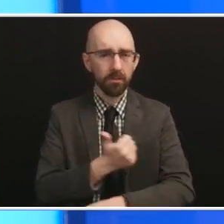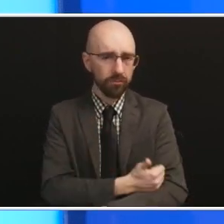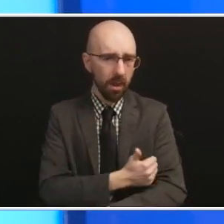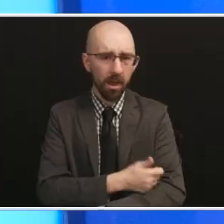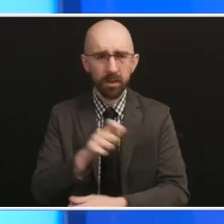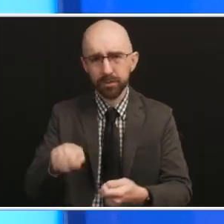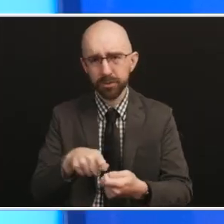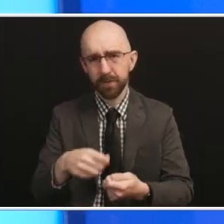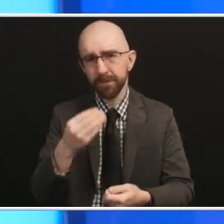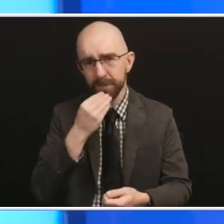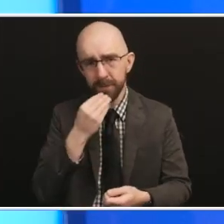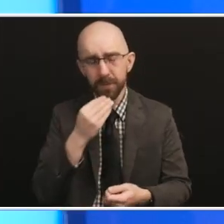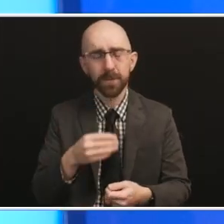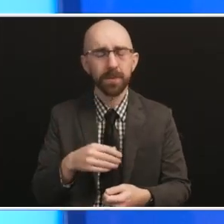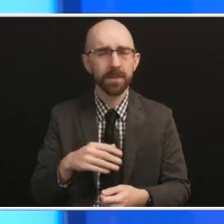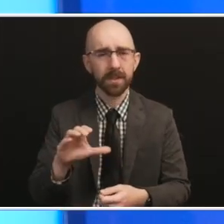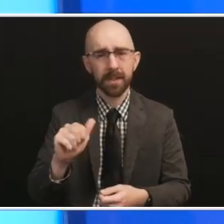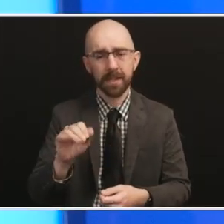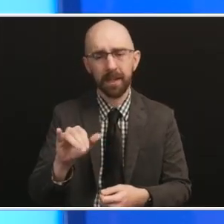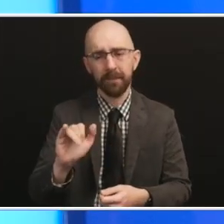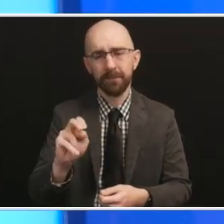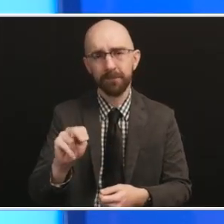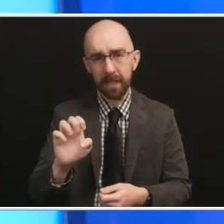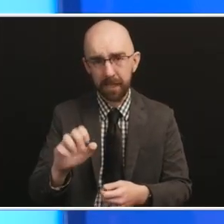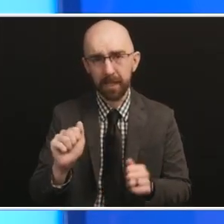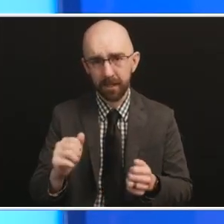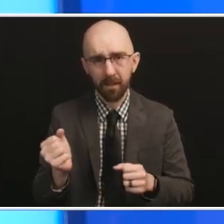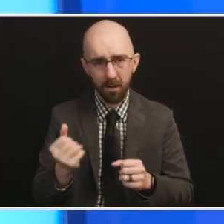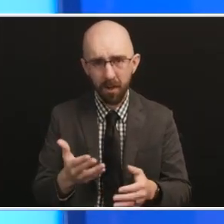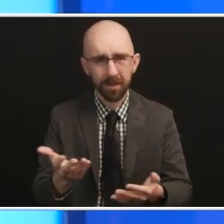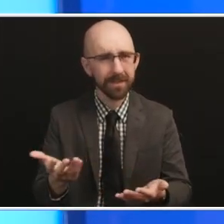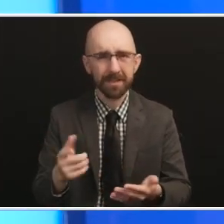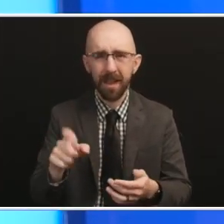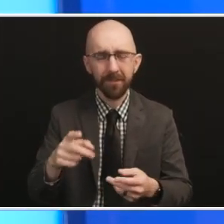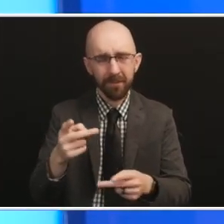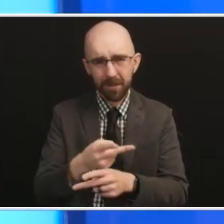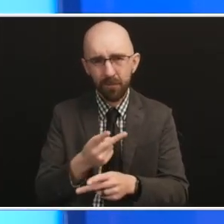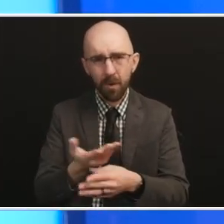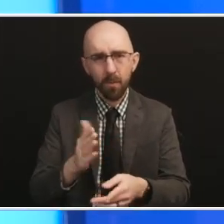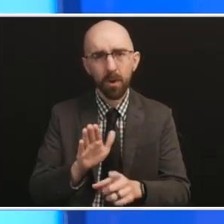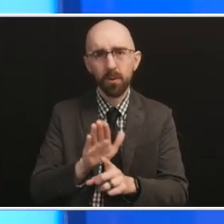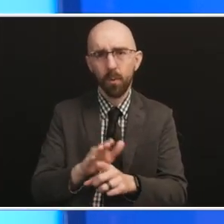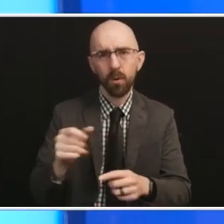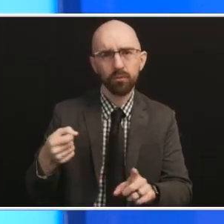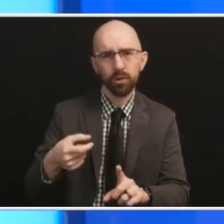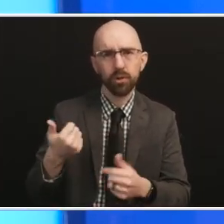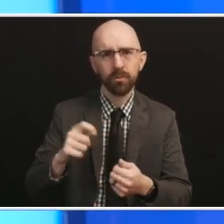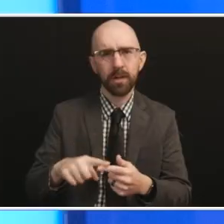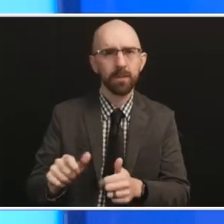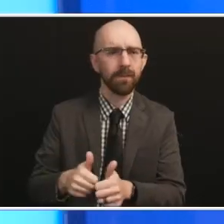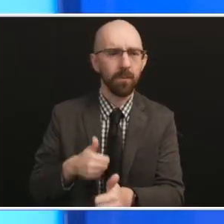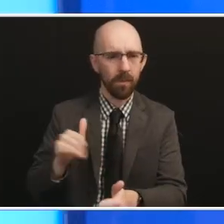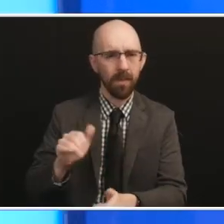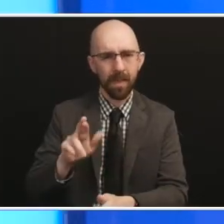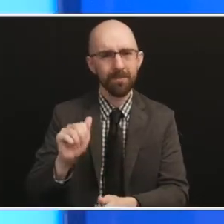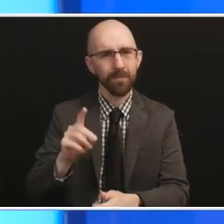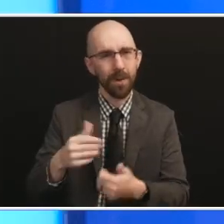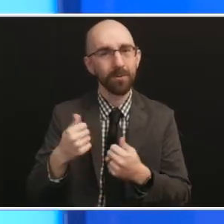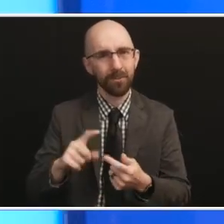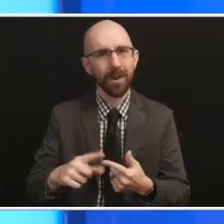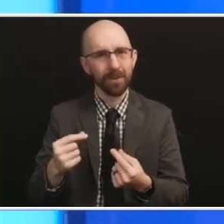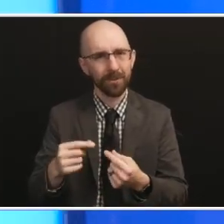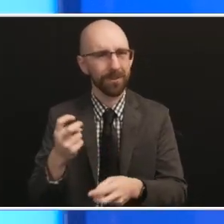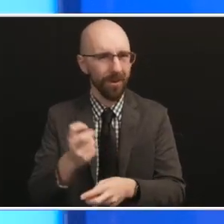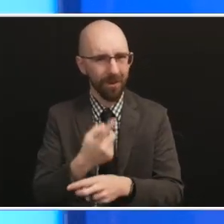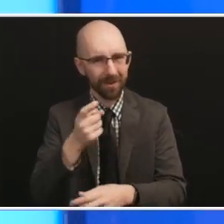foods, caffeine for some people. You just have to figure out what your triggers are and try to avoid them like Brad was trying to do. It's just hard because he worked